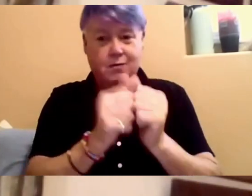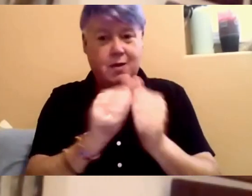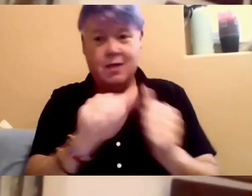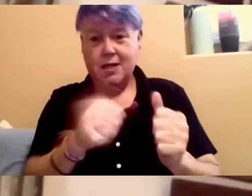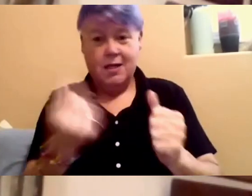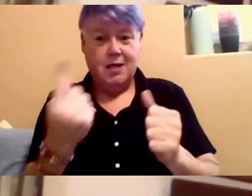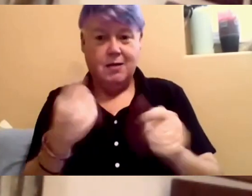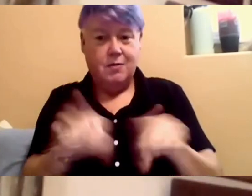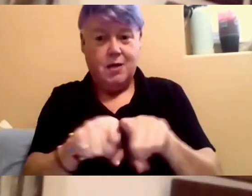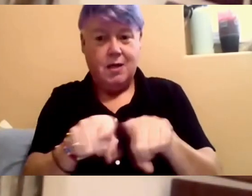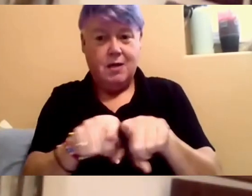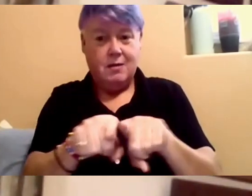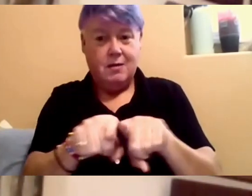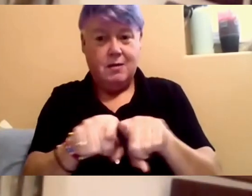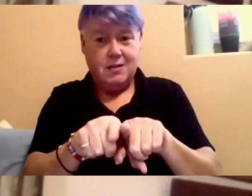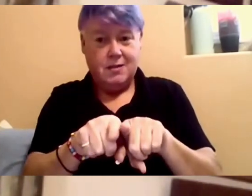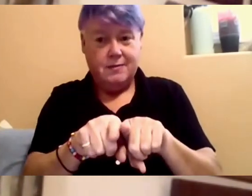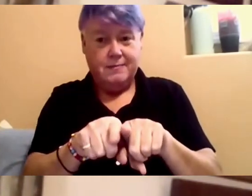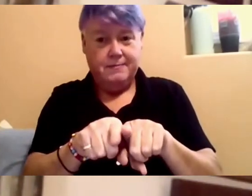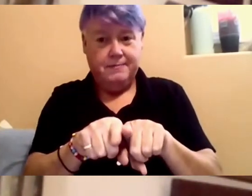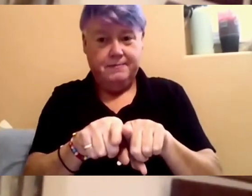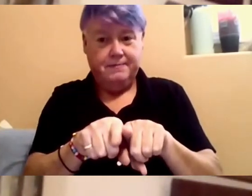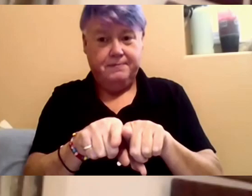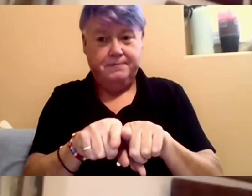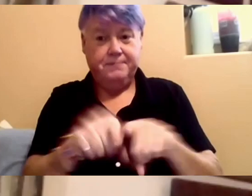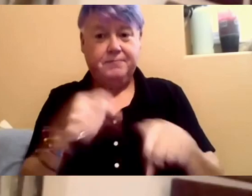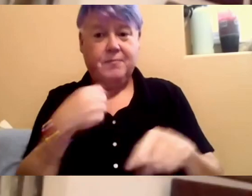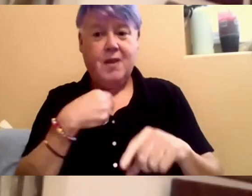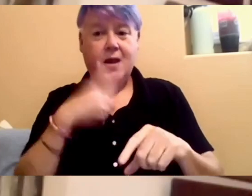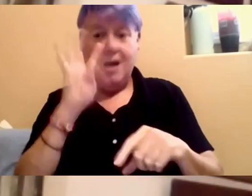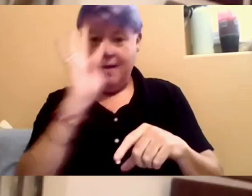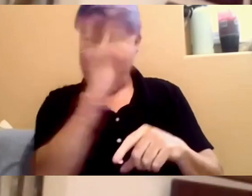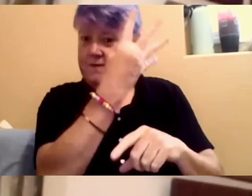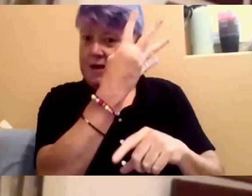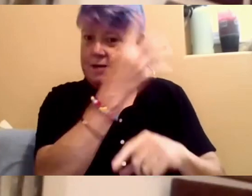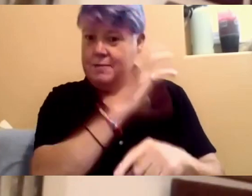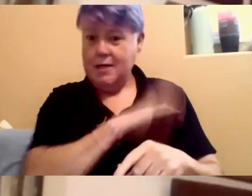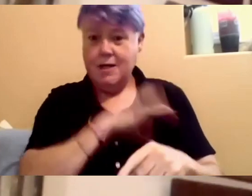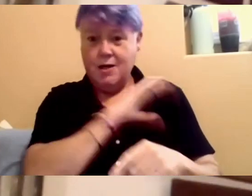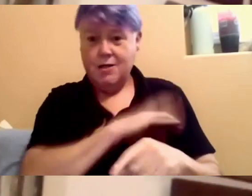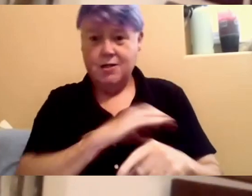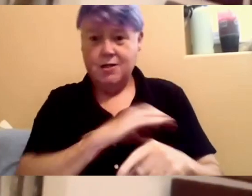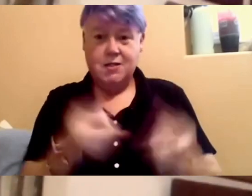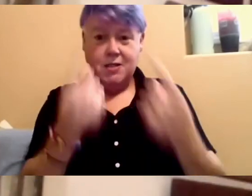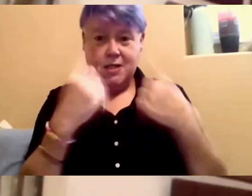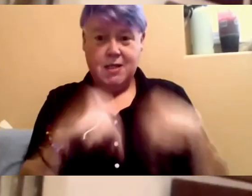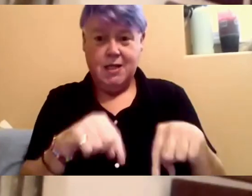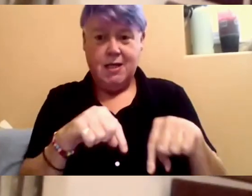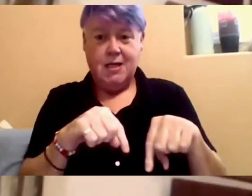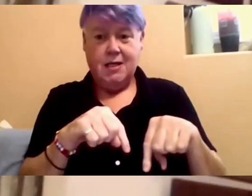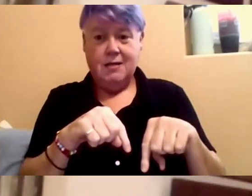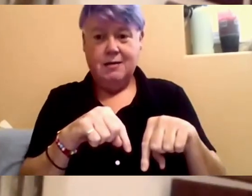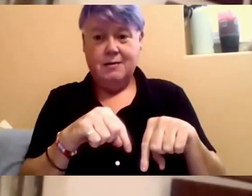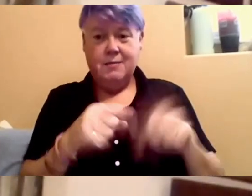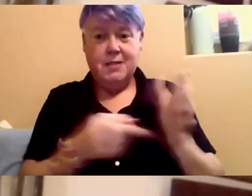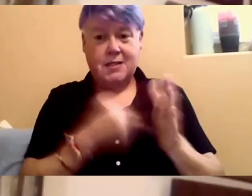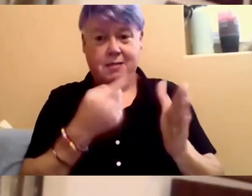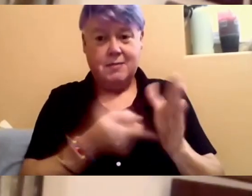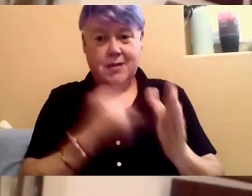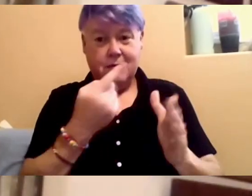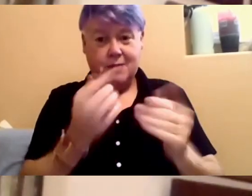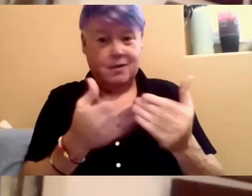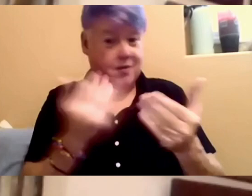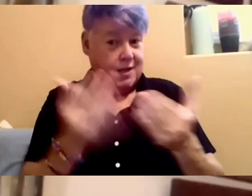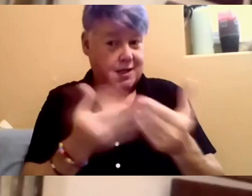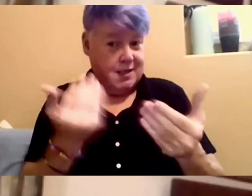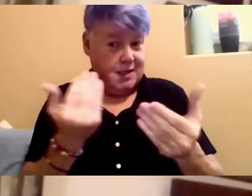very restricting. I invent them. They come And sometimes they're easy,